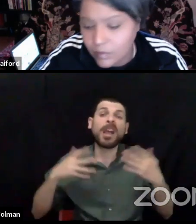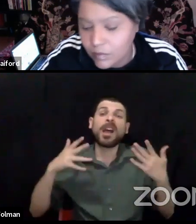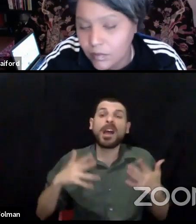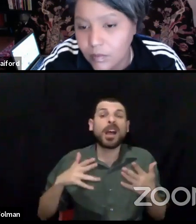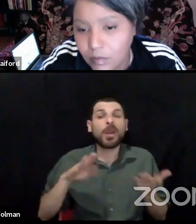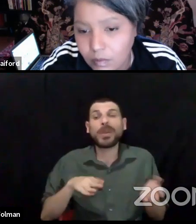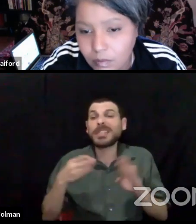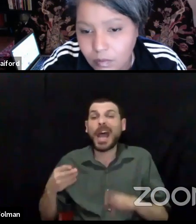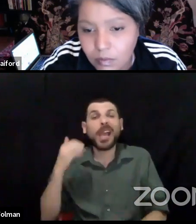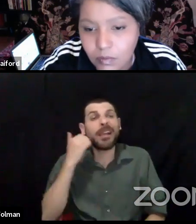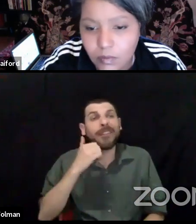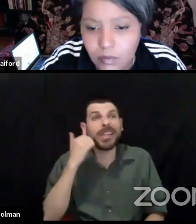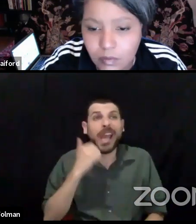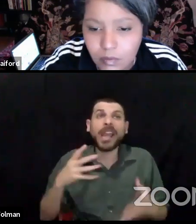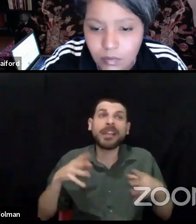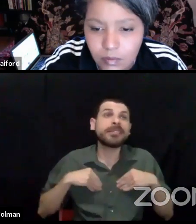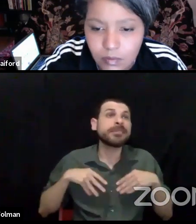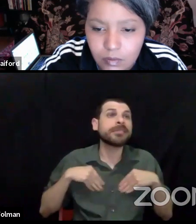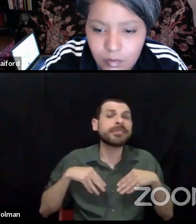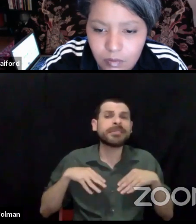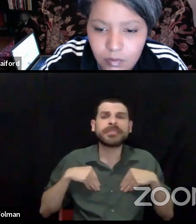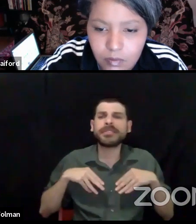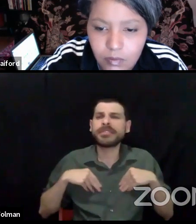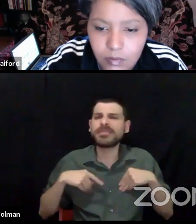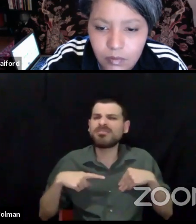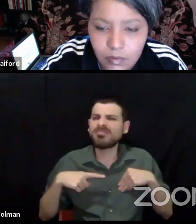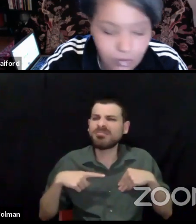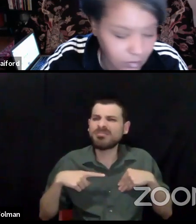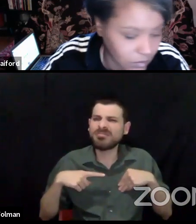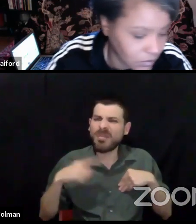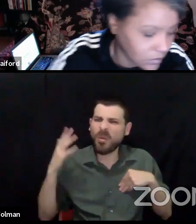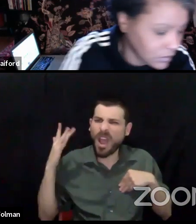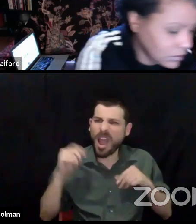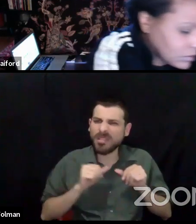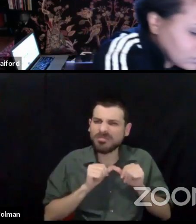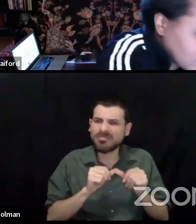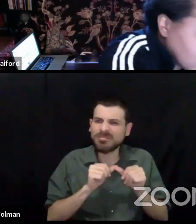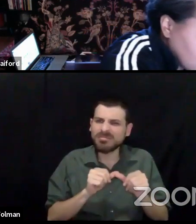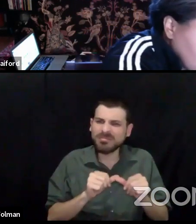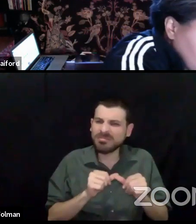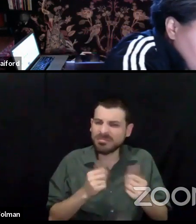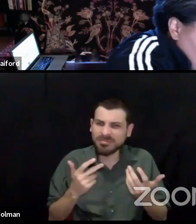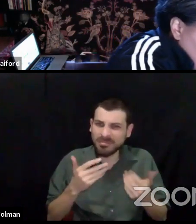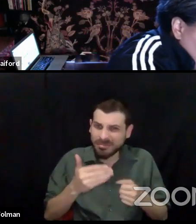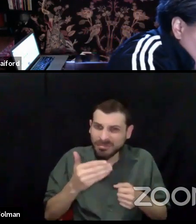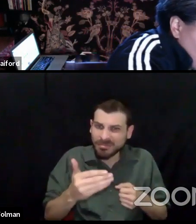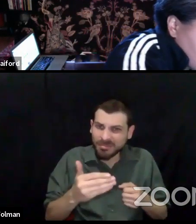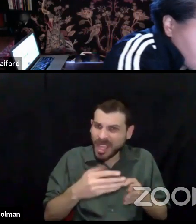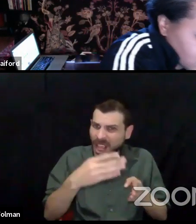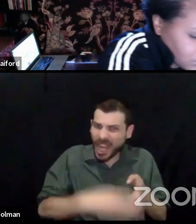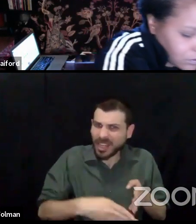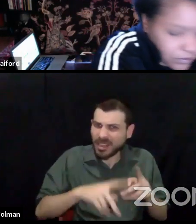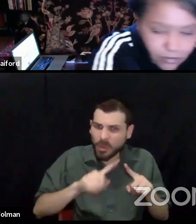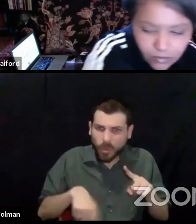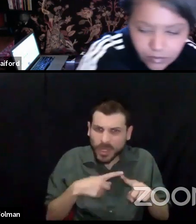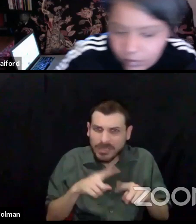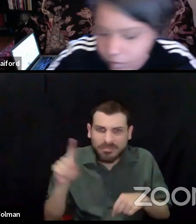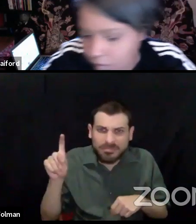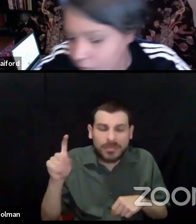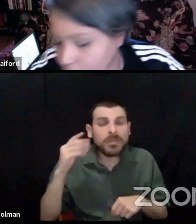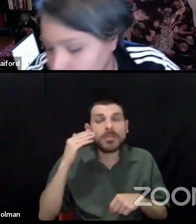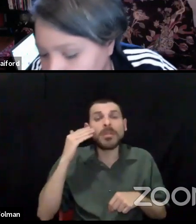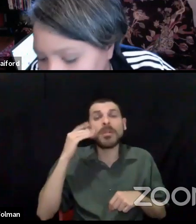it's really a question of how much longer do we take it. And there's, I talk about, you know, we're Black